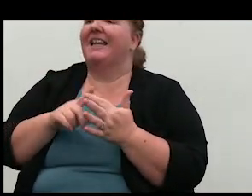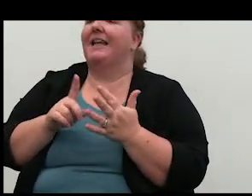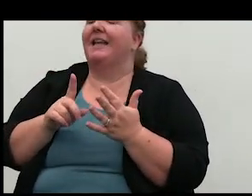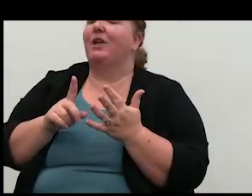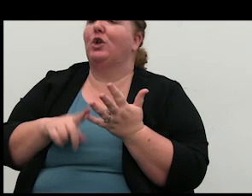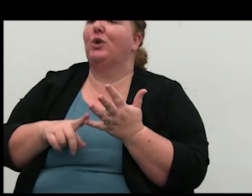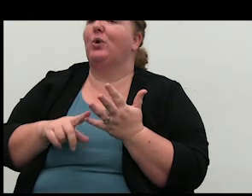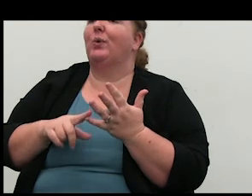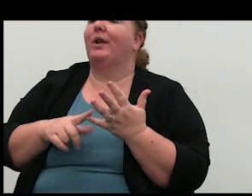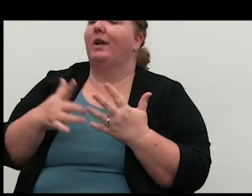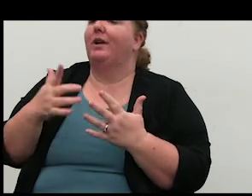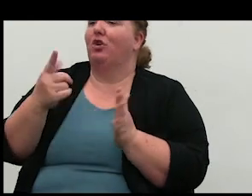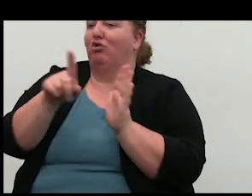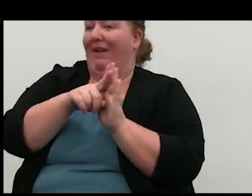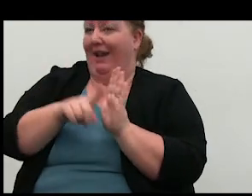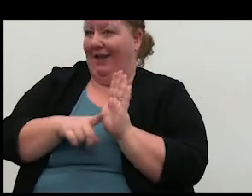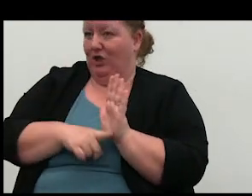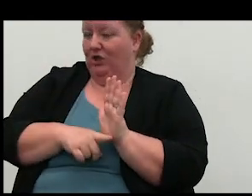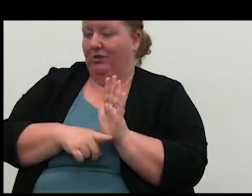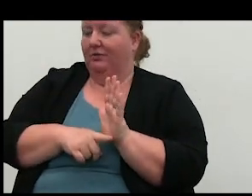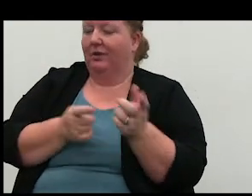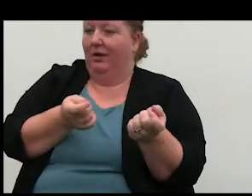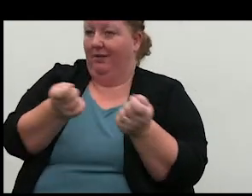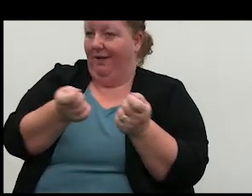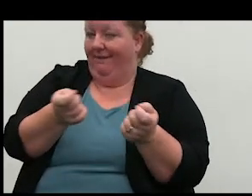regulation which governs